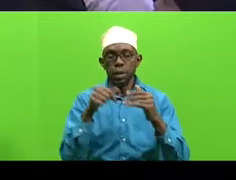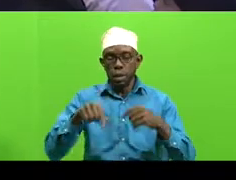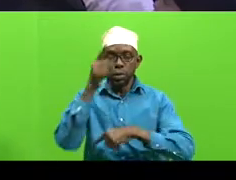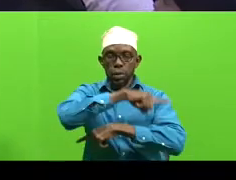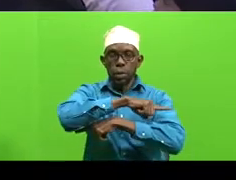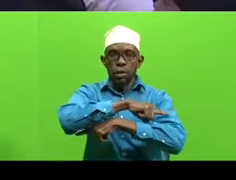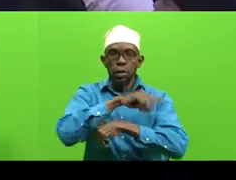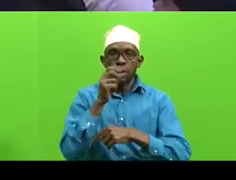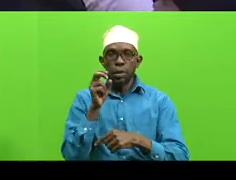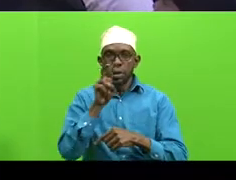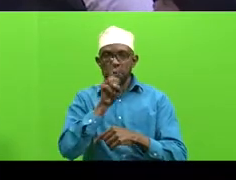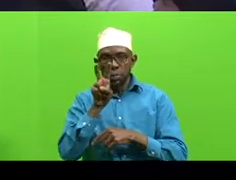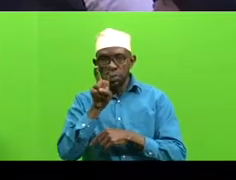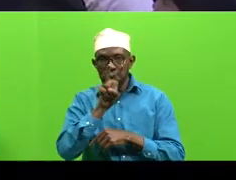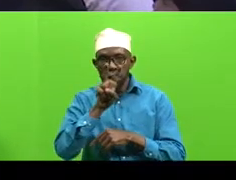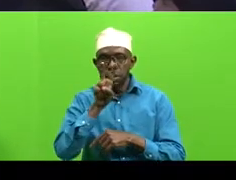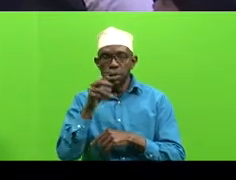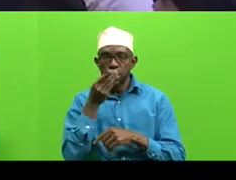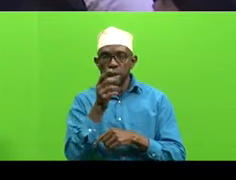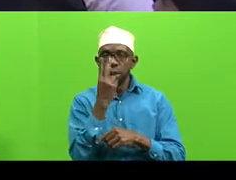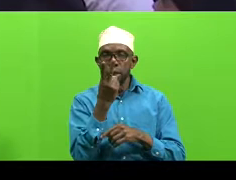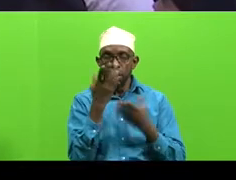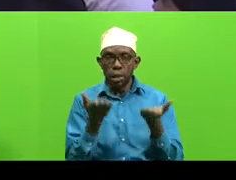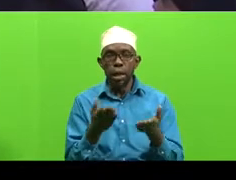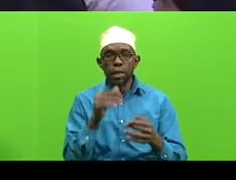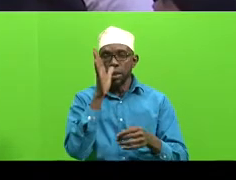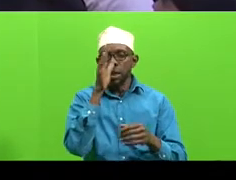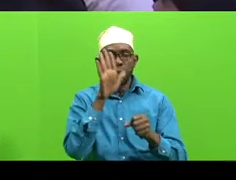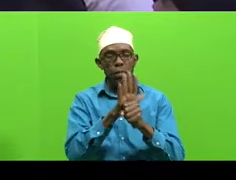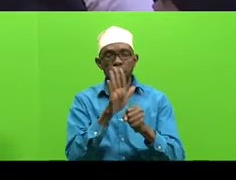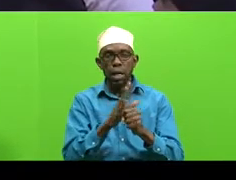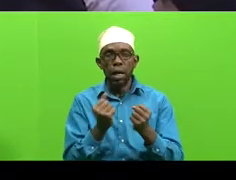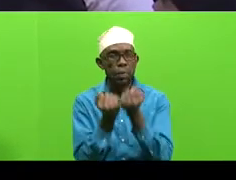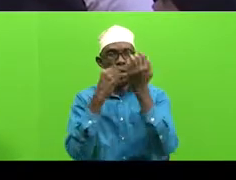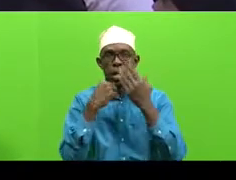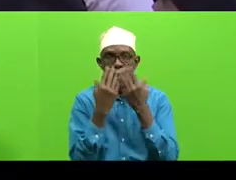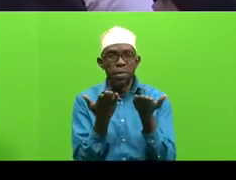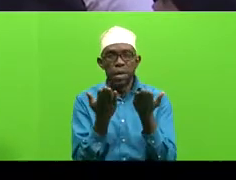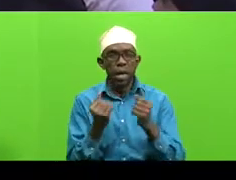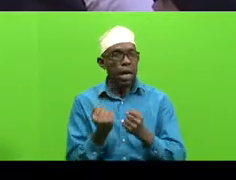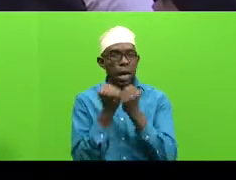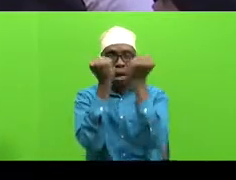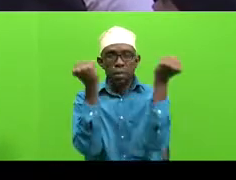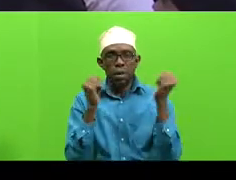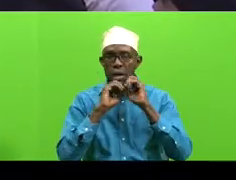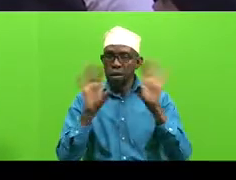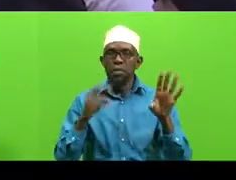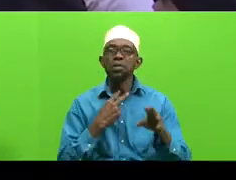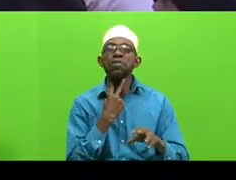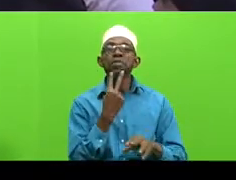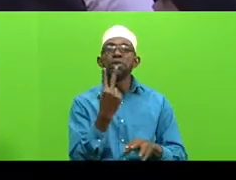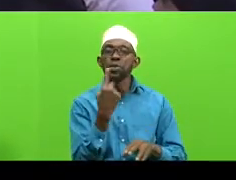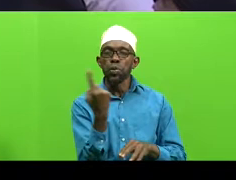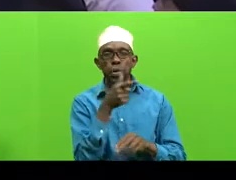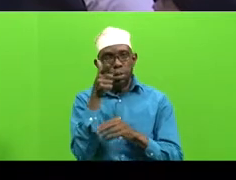have videos, we watch them, we can actually see them, and it's a lie. It didn't exist. It didn't even happen. It's perhaps a voiceover,